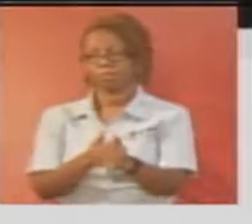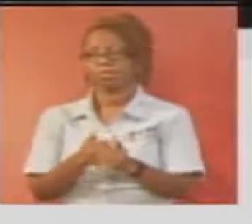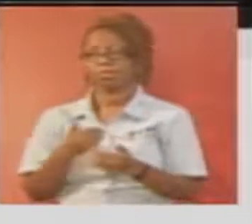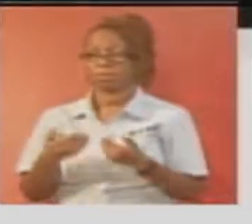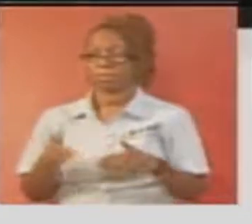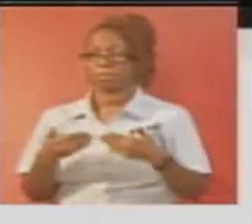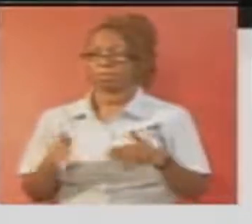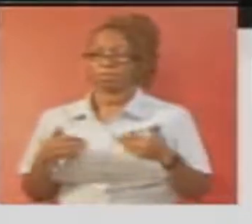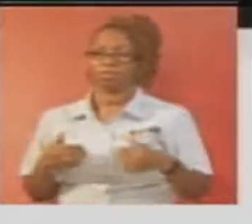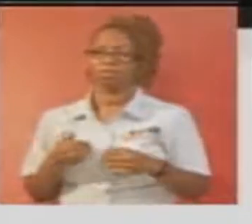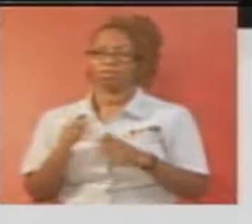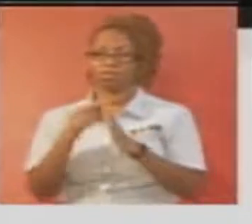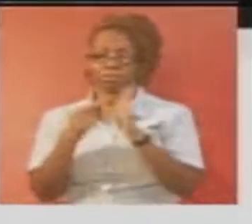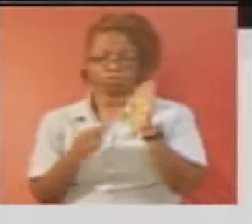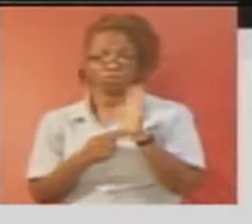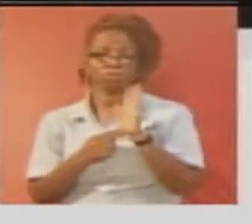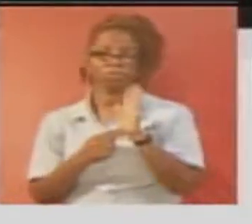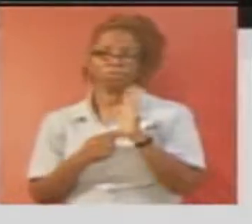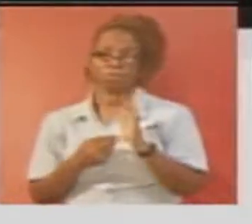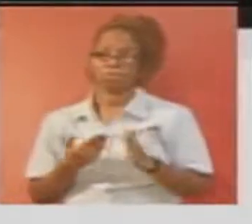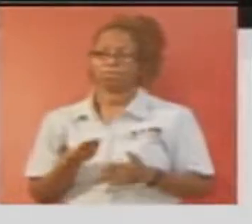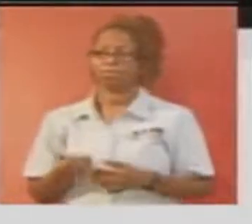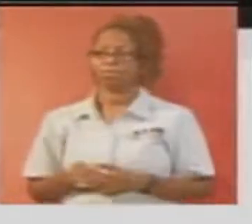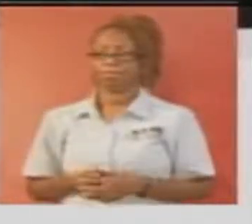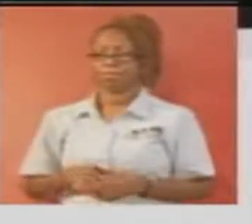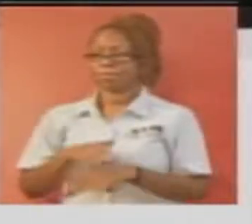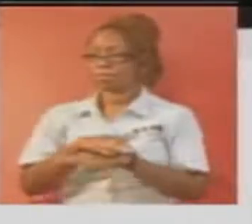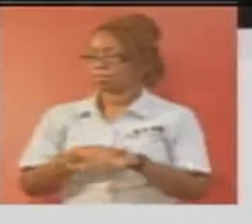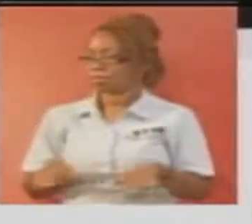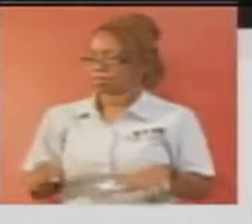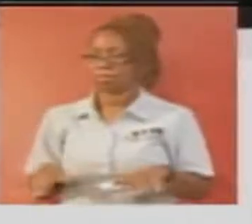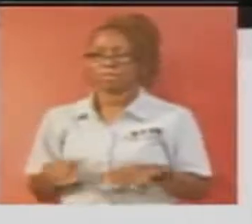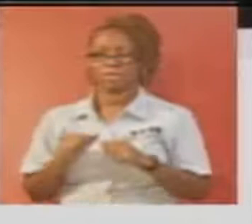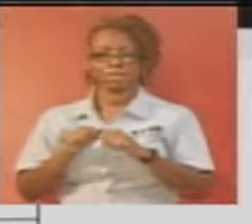and guidelines to reduce the risk of spread.